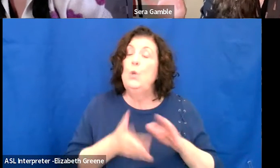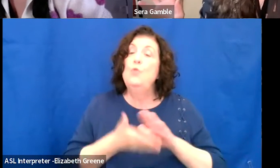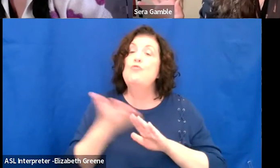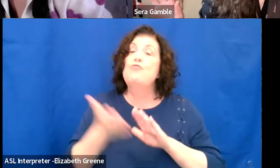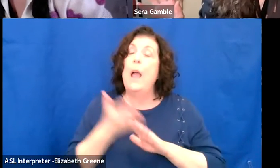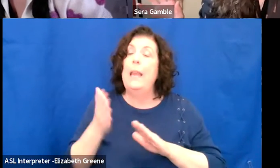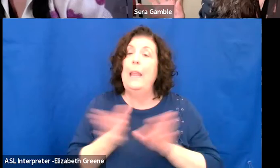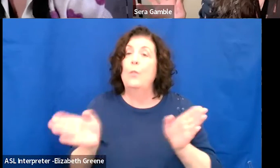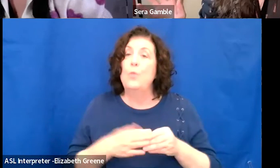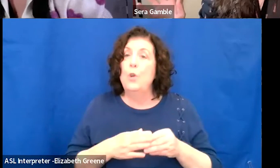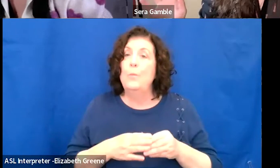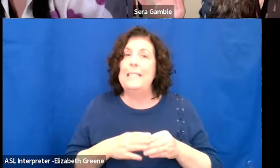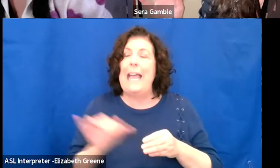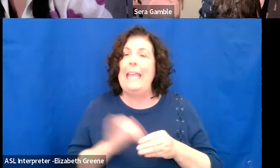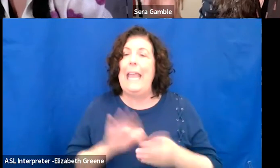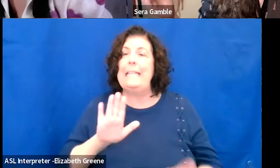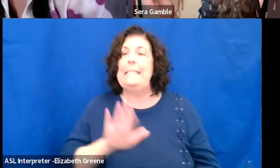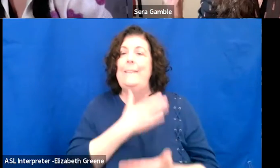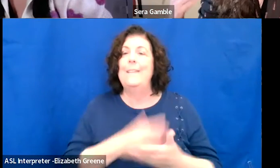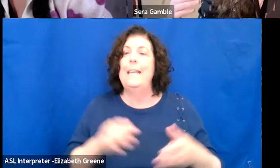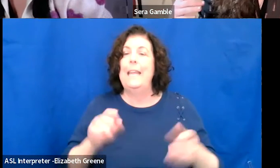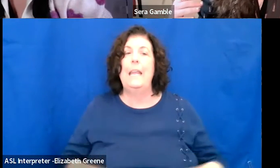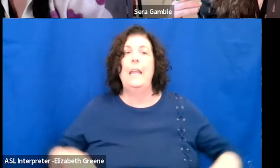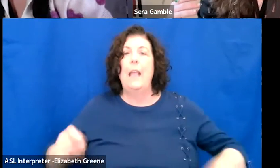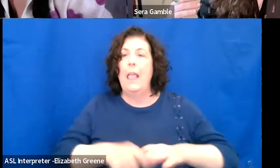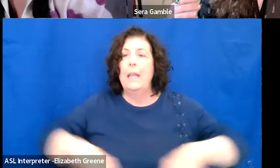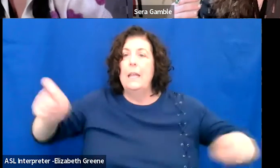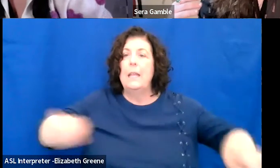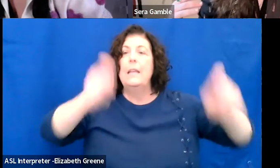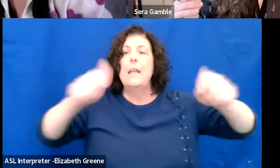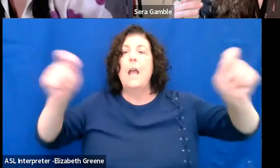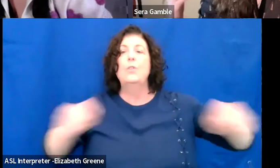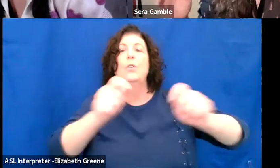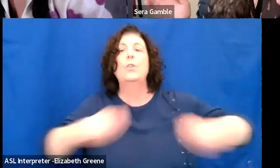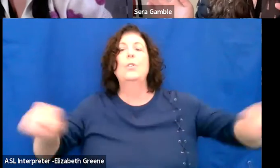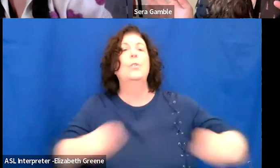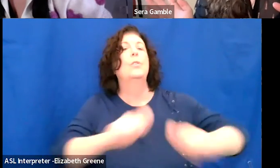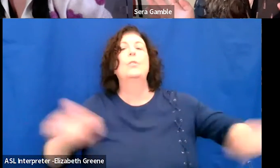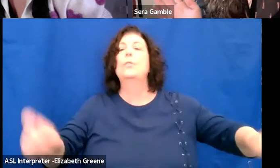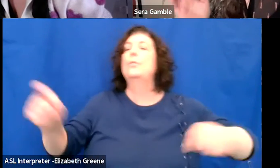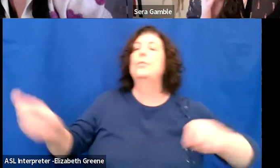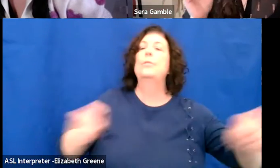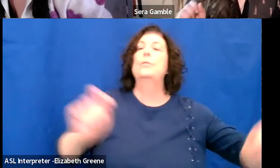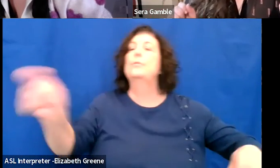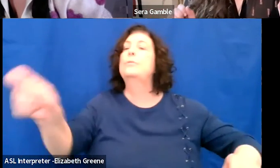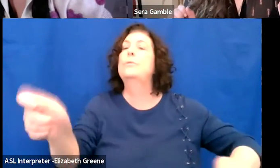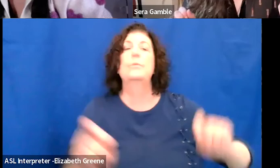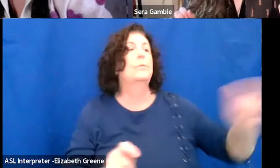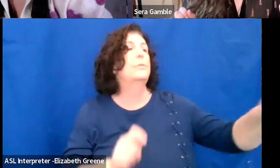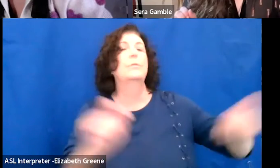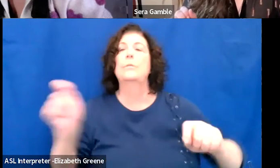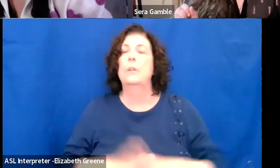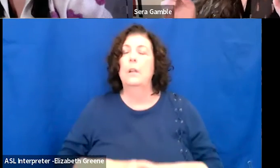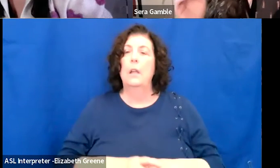in this discomfort right now? What are the approaches we're going to take to try to solve the problem? And at one point, are we going to like leave it and talk about